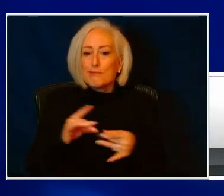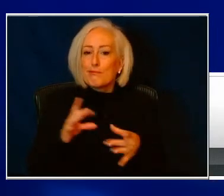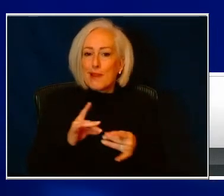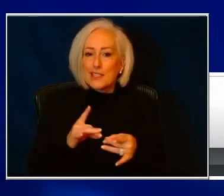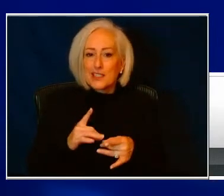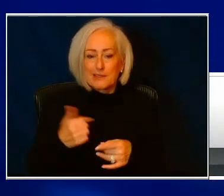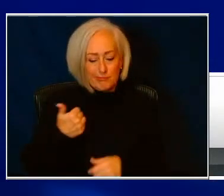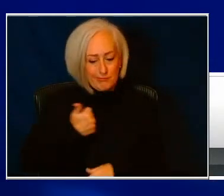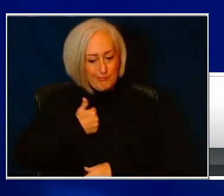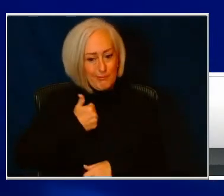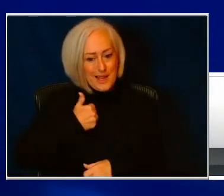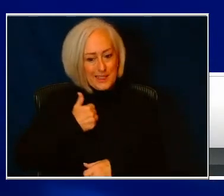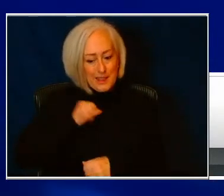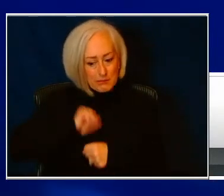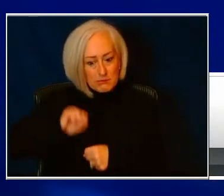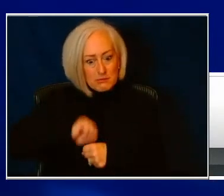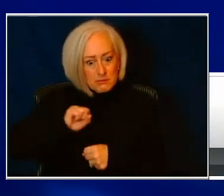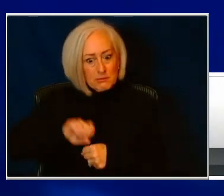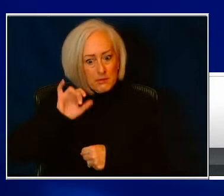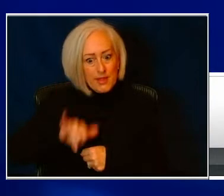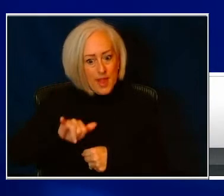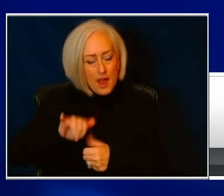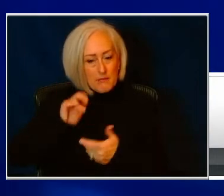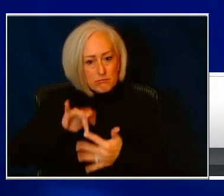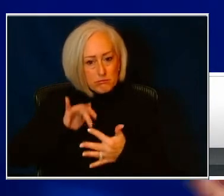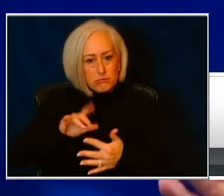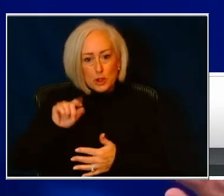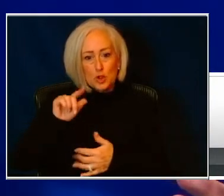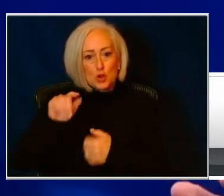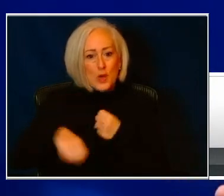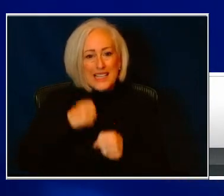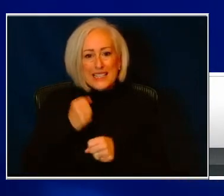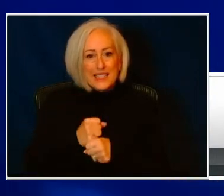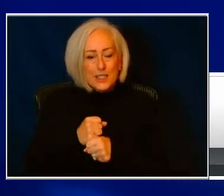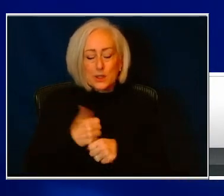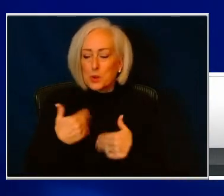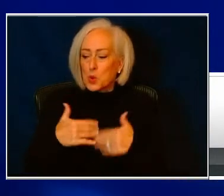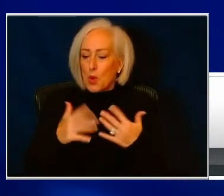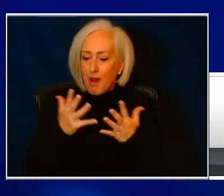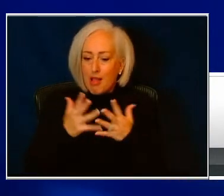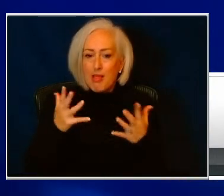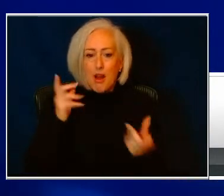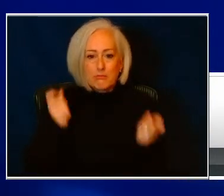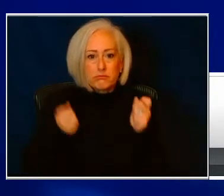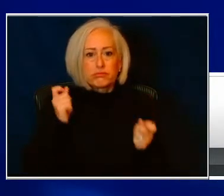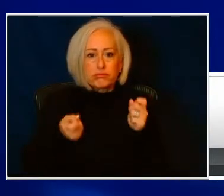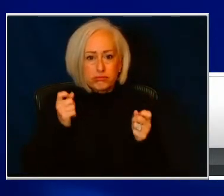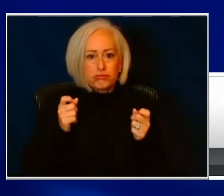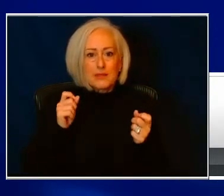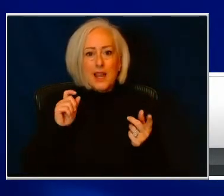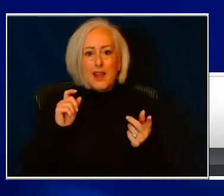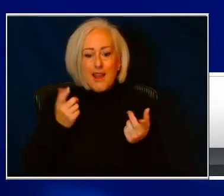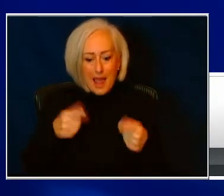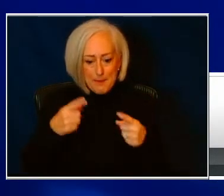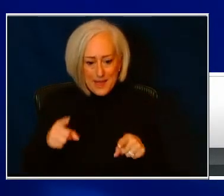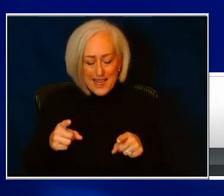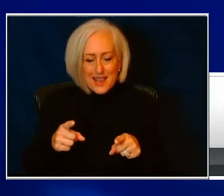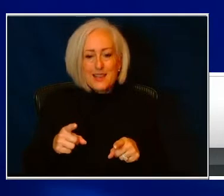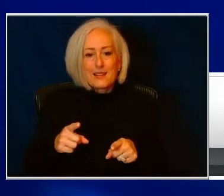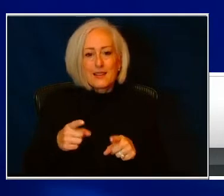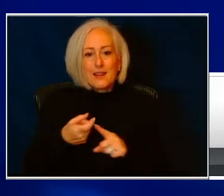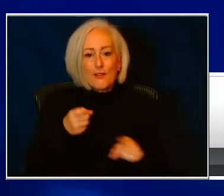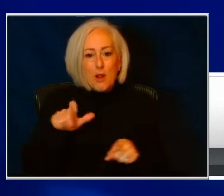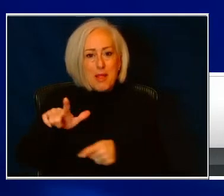20 years, and there's been so much happening behind the scenes in the labs, and we've